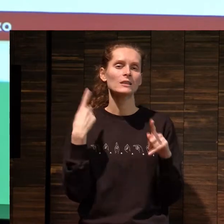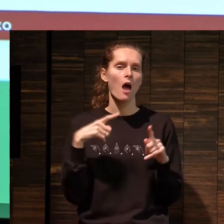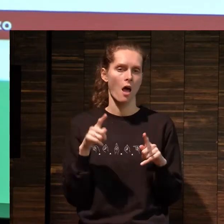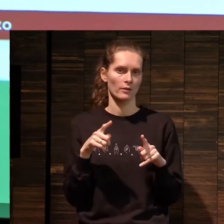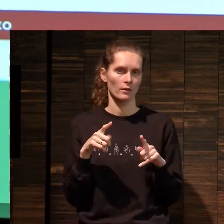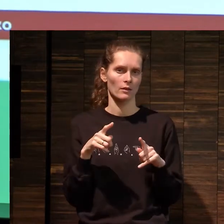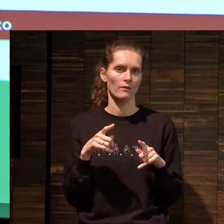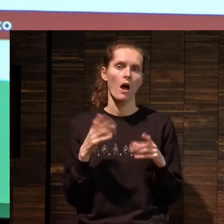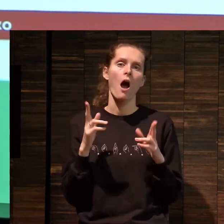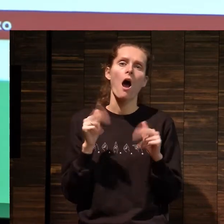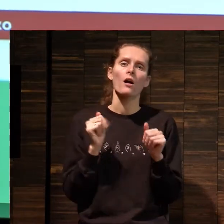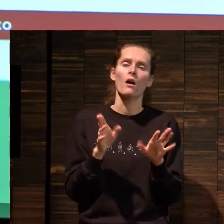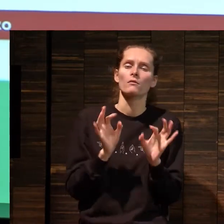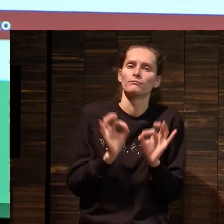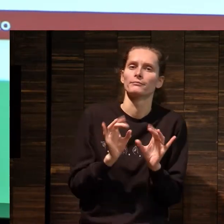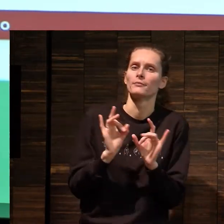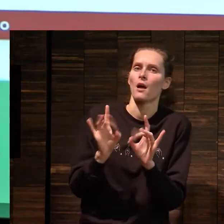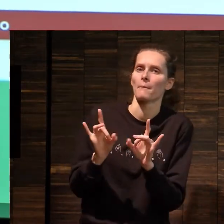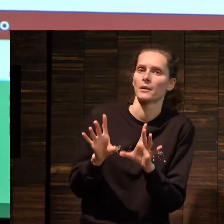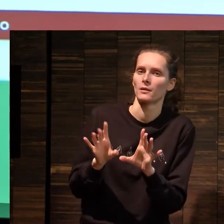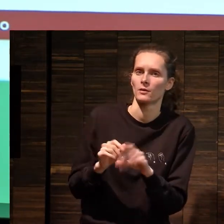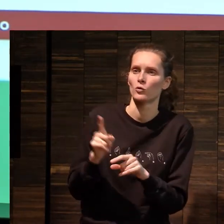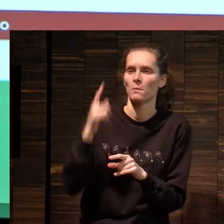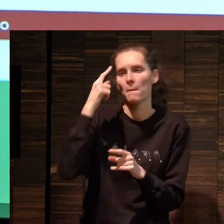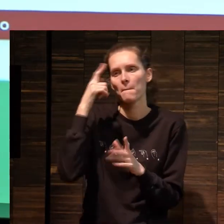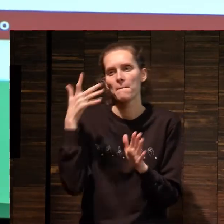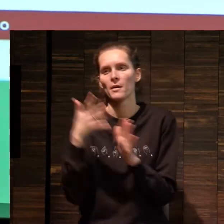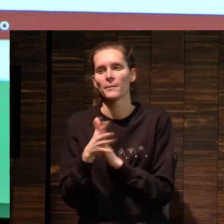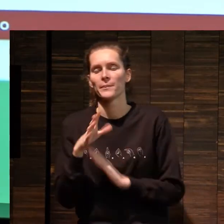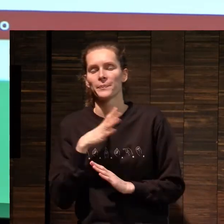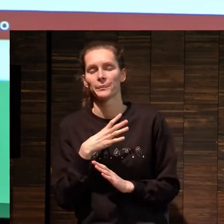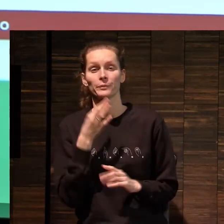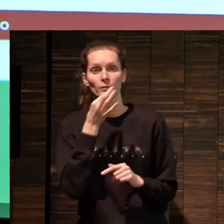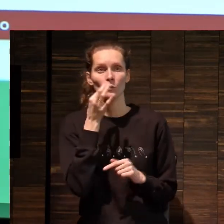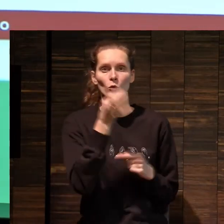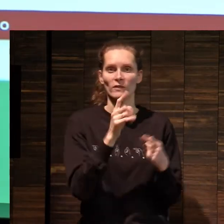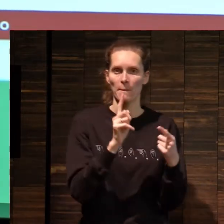about accessibility in the community of designers?